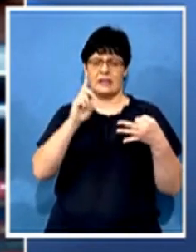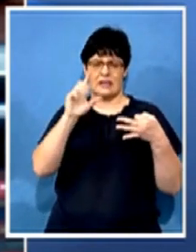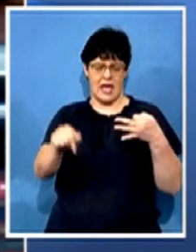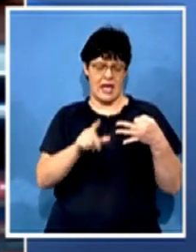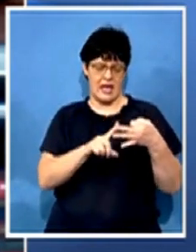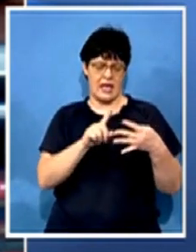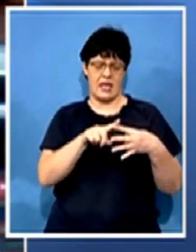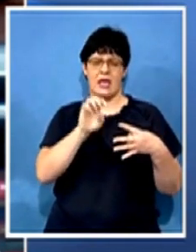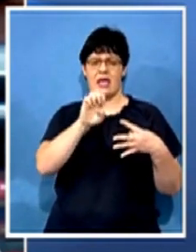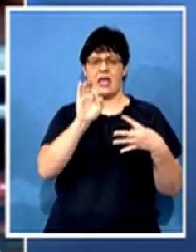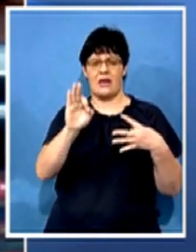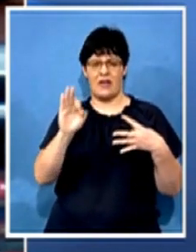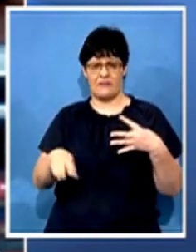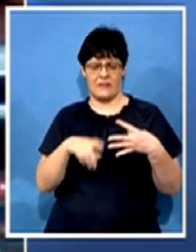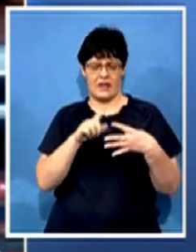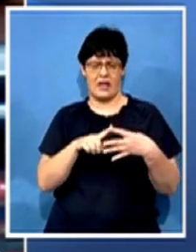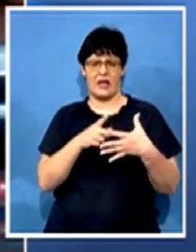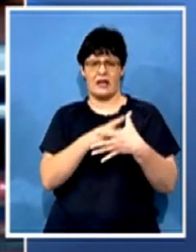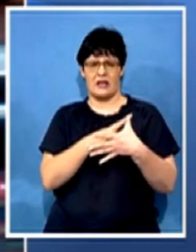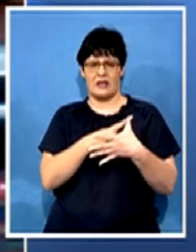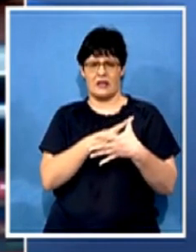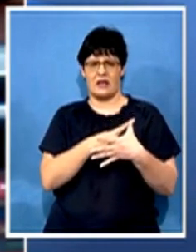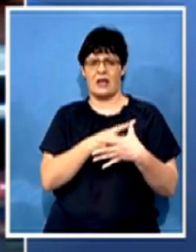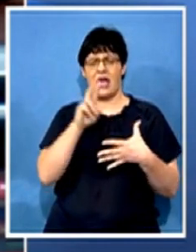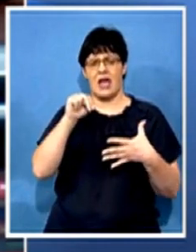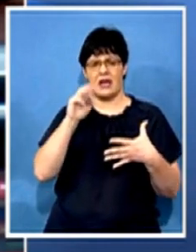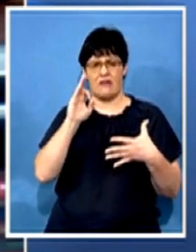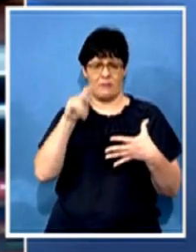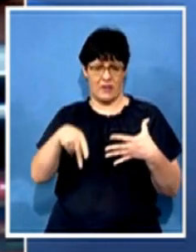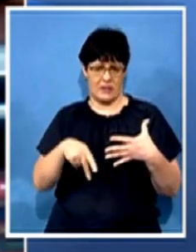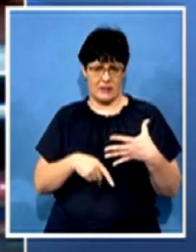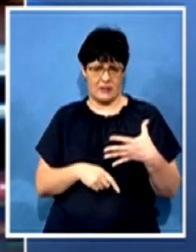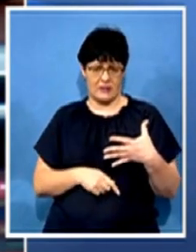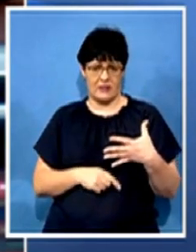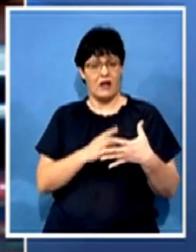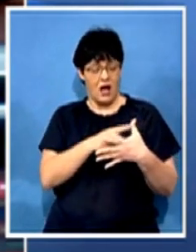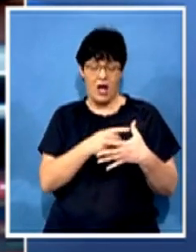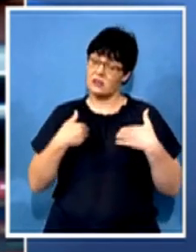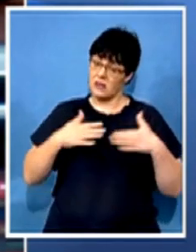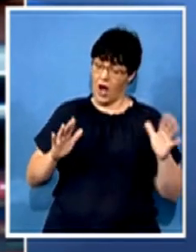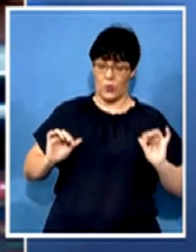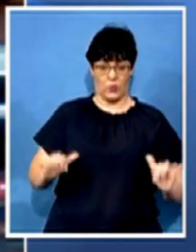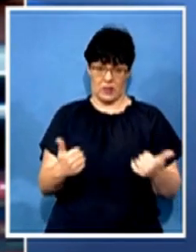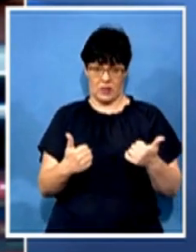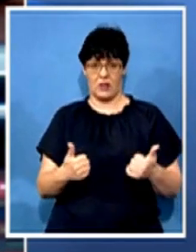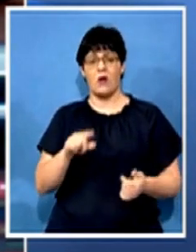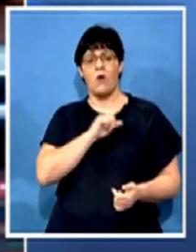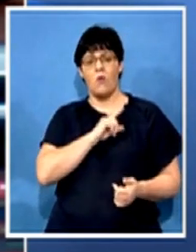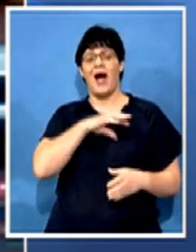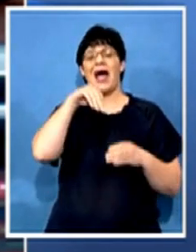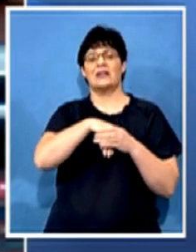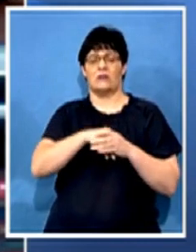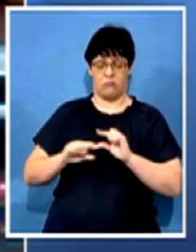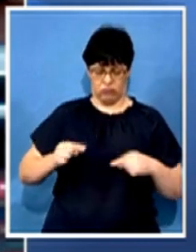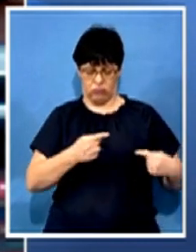the NFP. The NFP had started off very well, but because of the internal leadership squabbles, it is